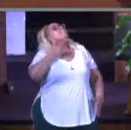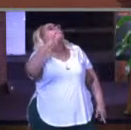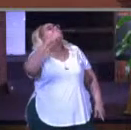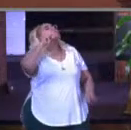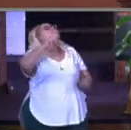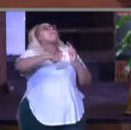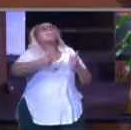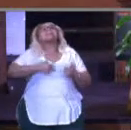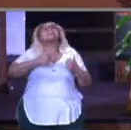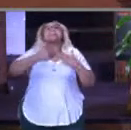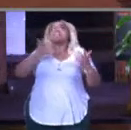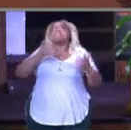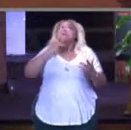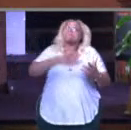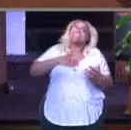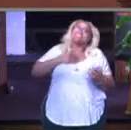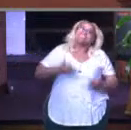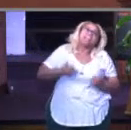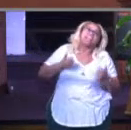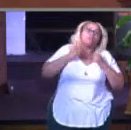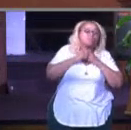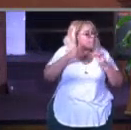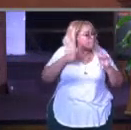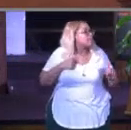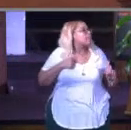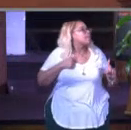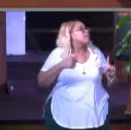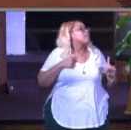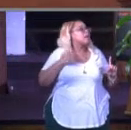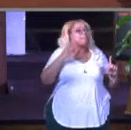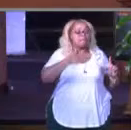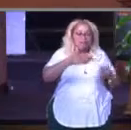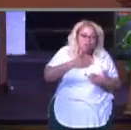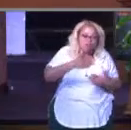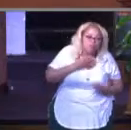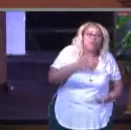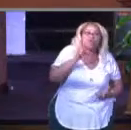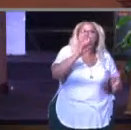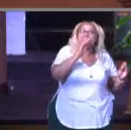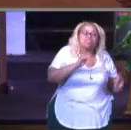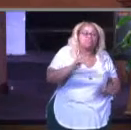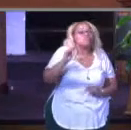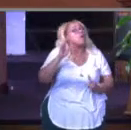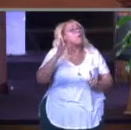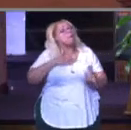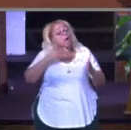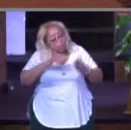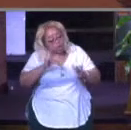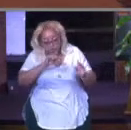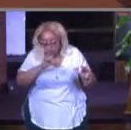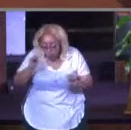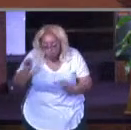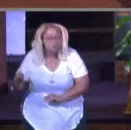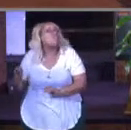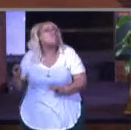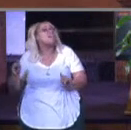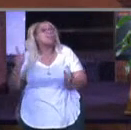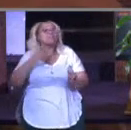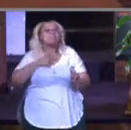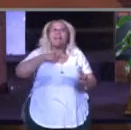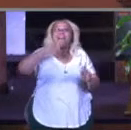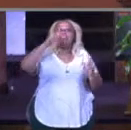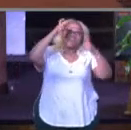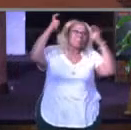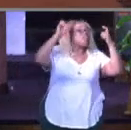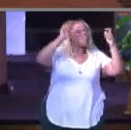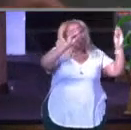that you can't live here. Please live with me. Then he says, my will, you can move that over. My way, you can move that over. My